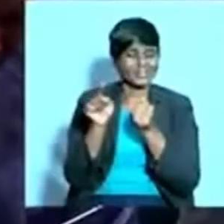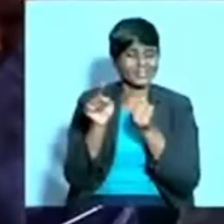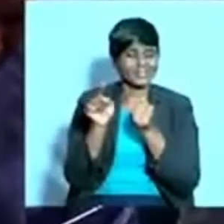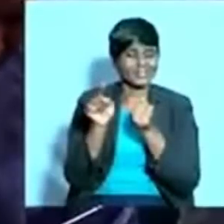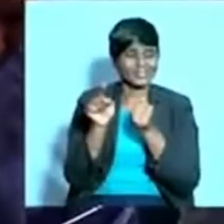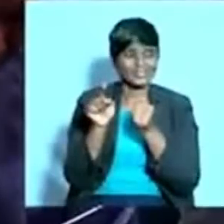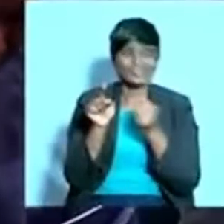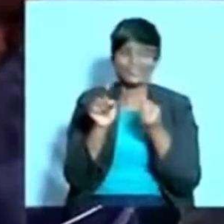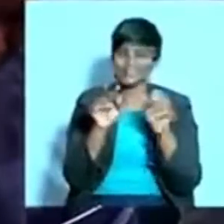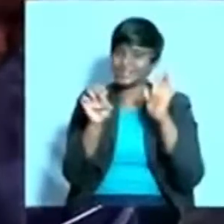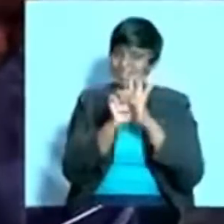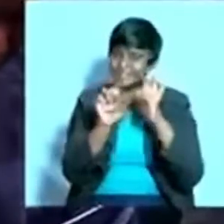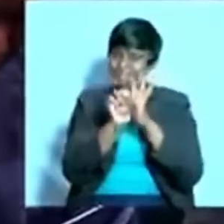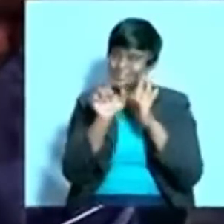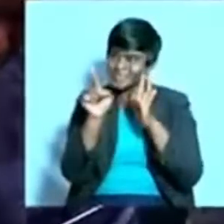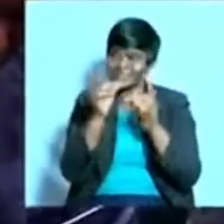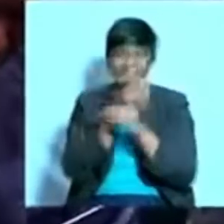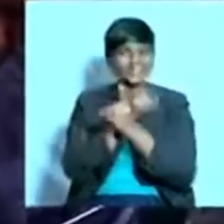such democratic